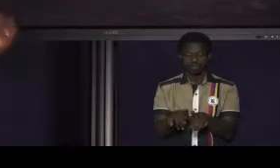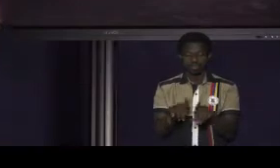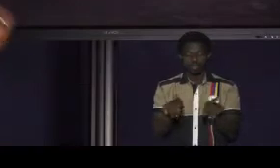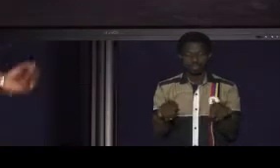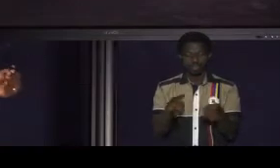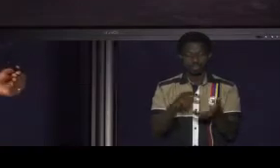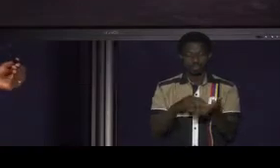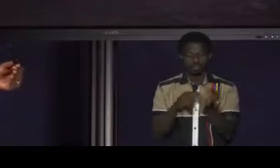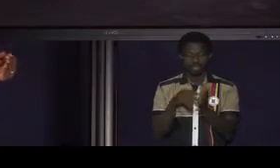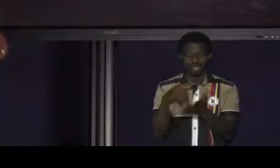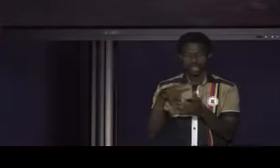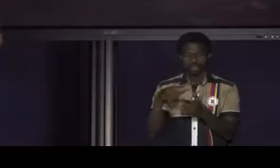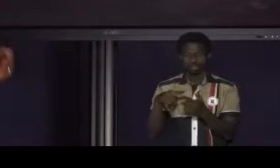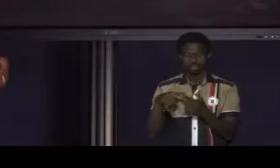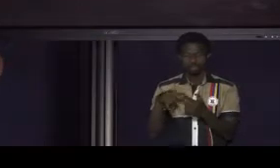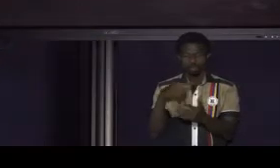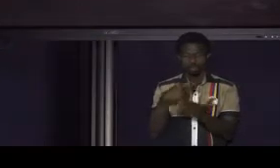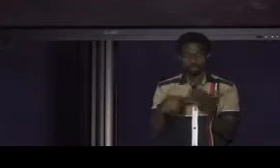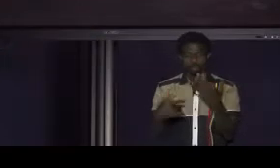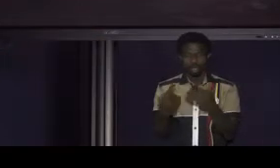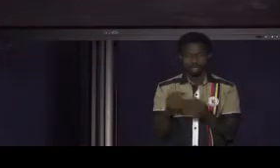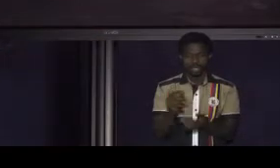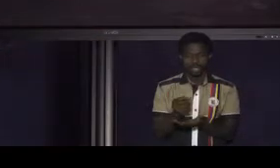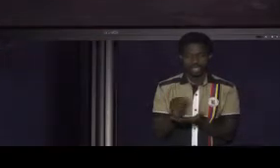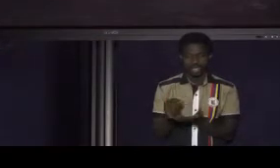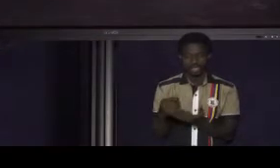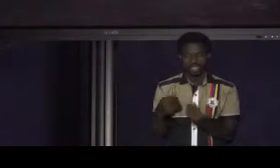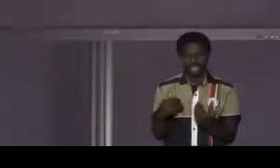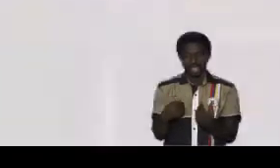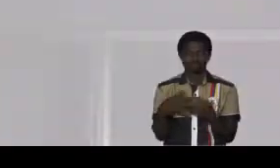what the writer has intended.